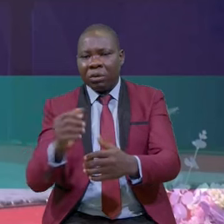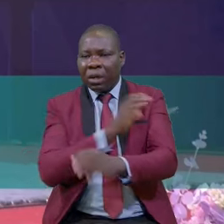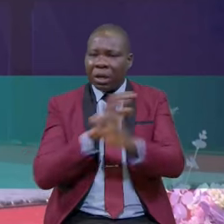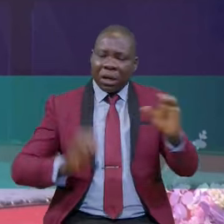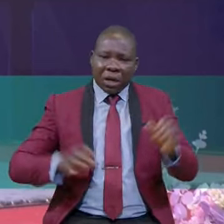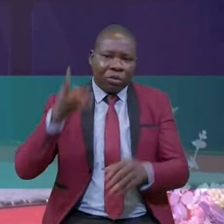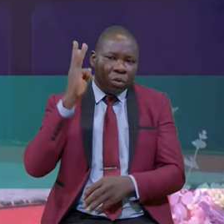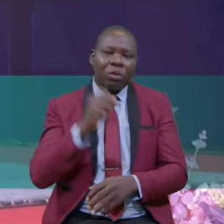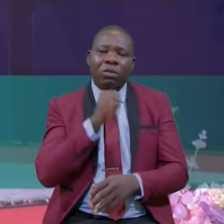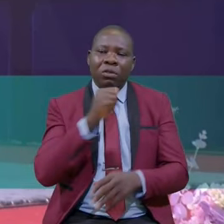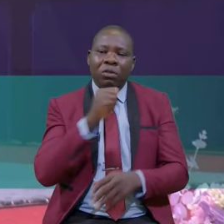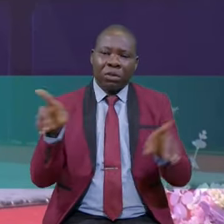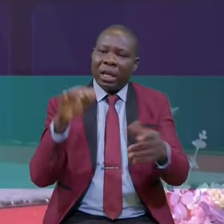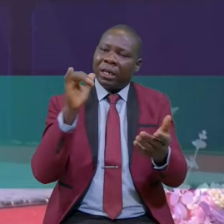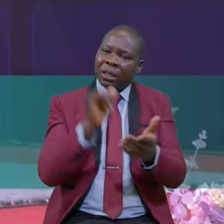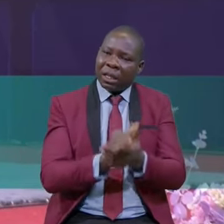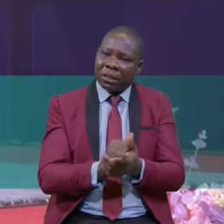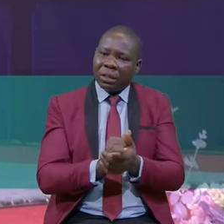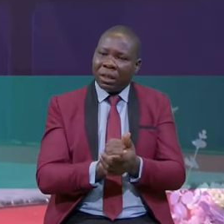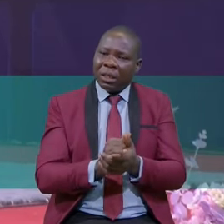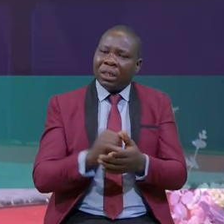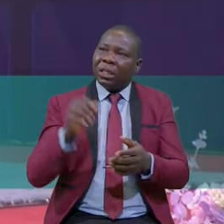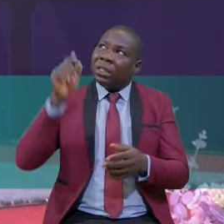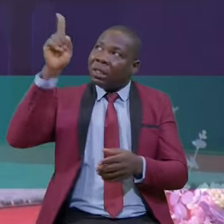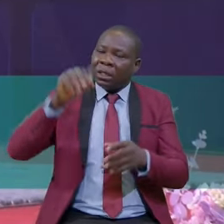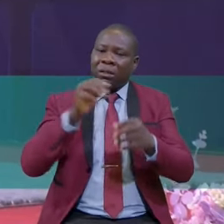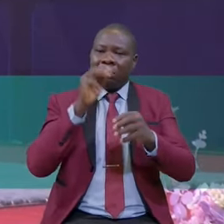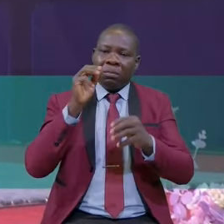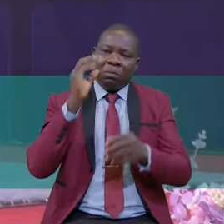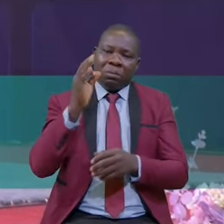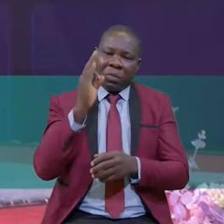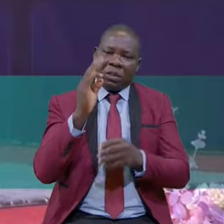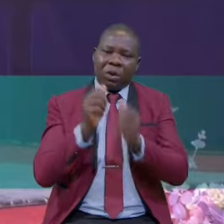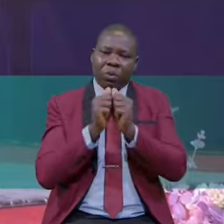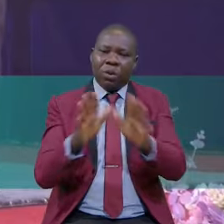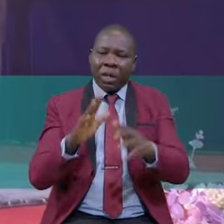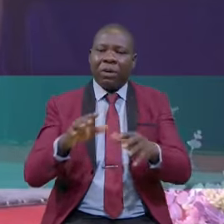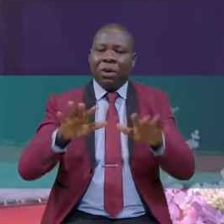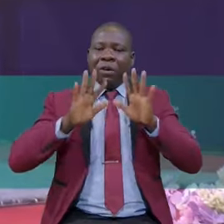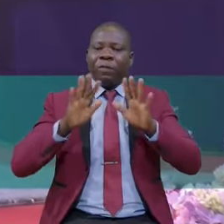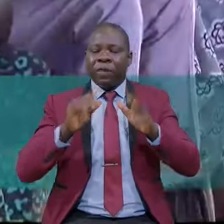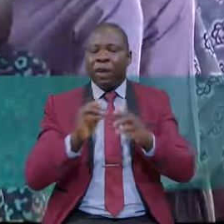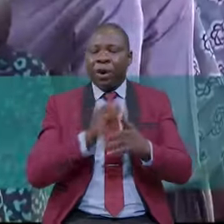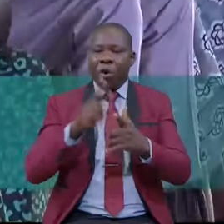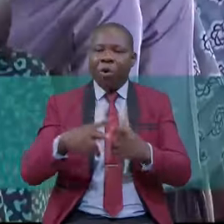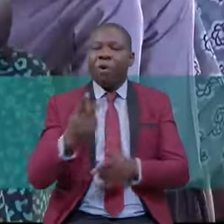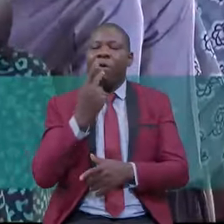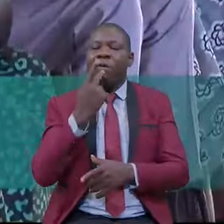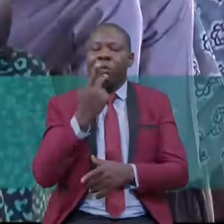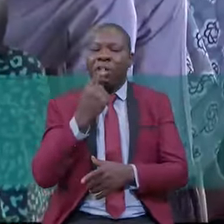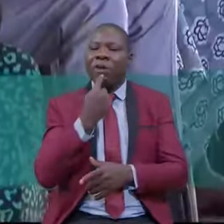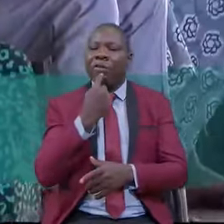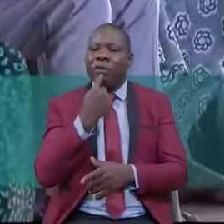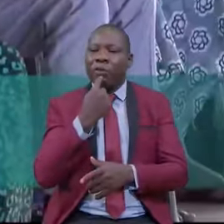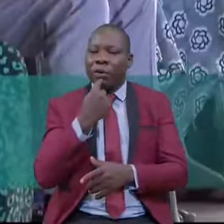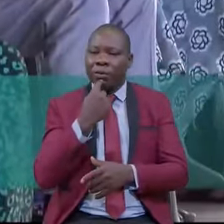Ministered a prêché sans crainte ou faveur. Le jour est venu. Fear taken away. La peur ôté.